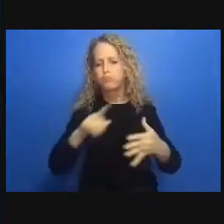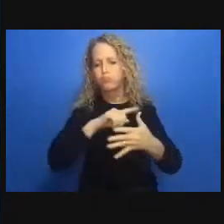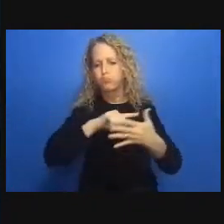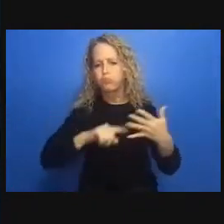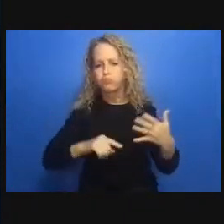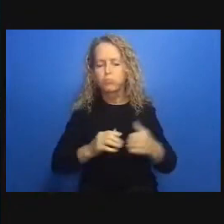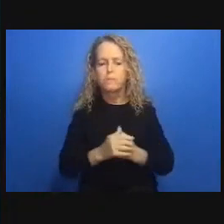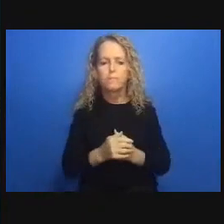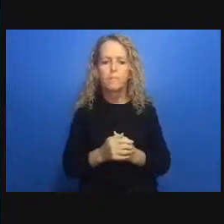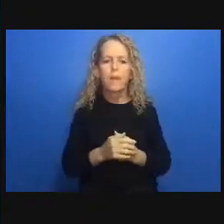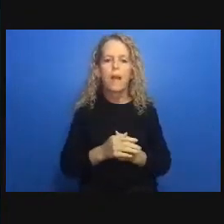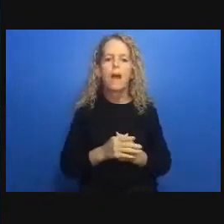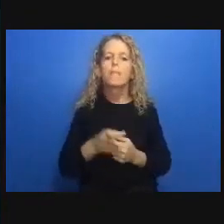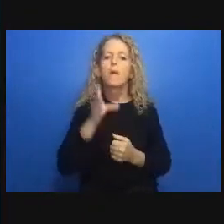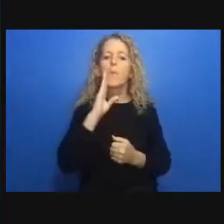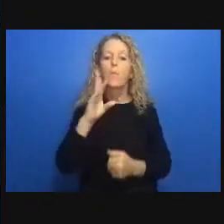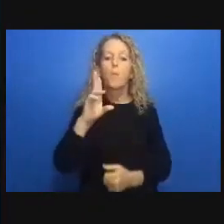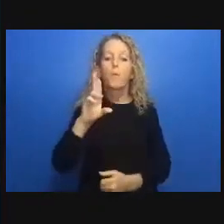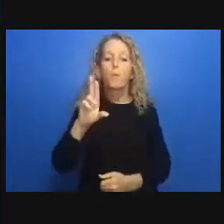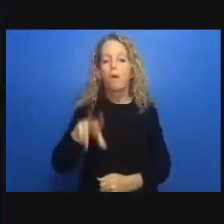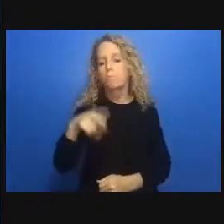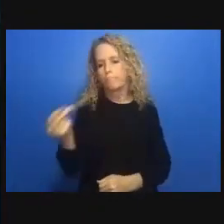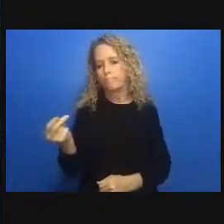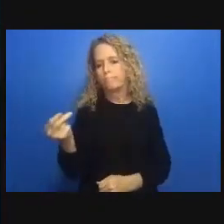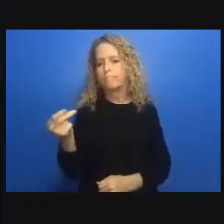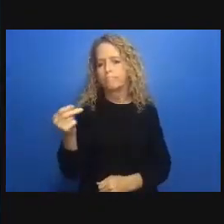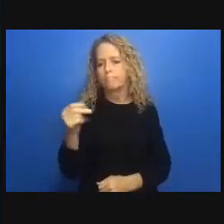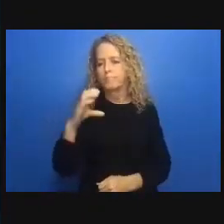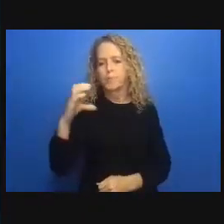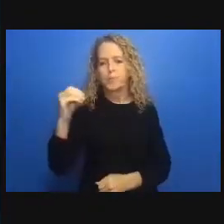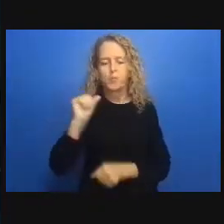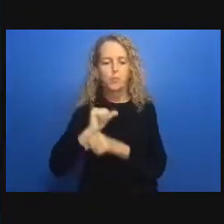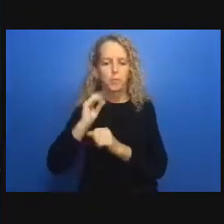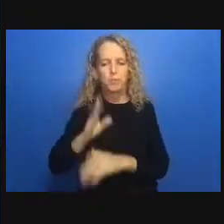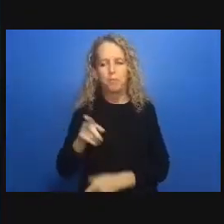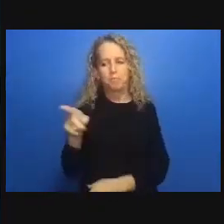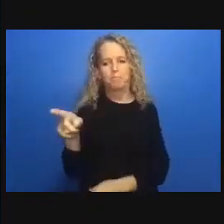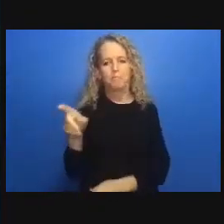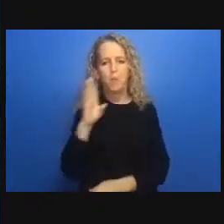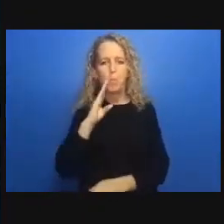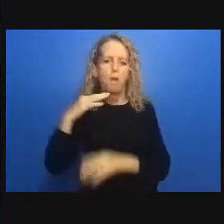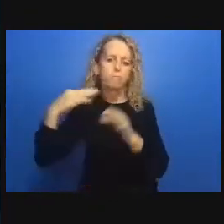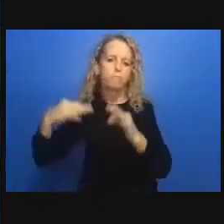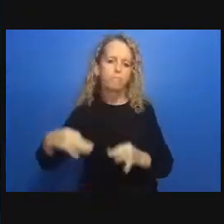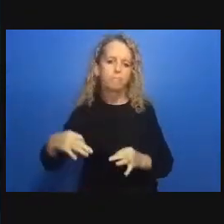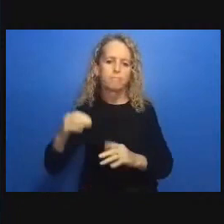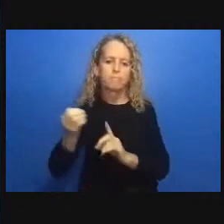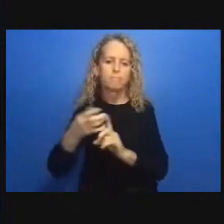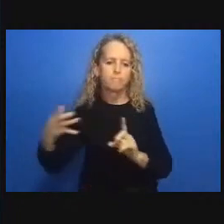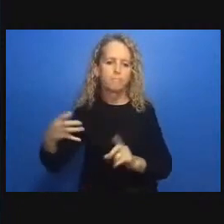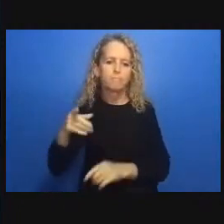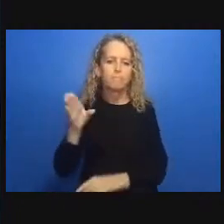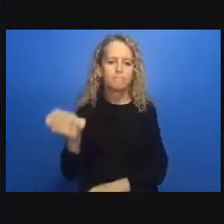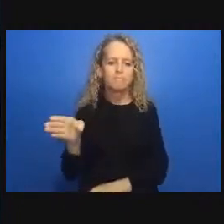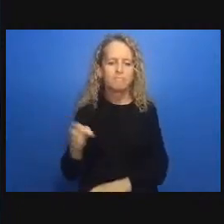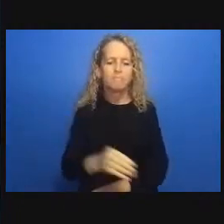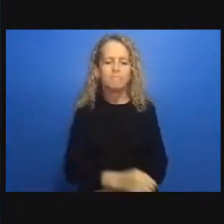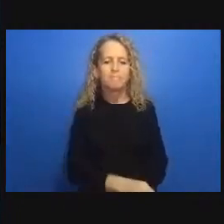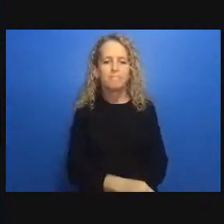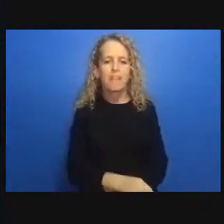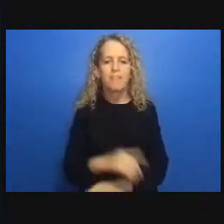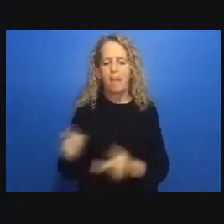following this, I'll pass it on to my colleagues, who will discuss the other recommendations, and I think Professor Rao Chaplin will wrap